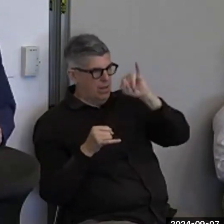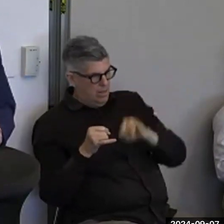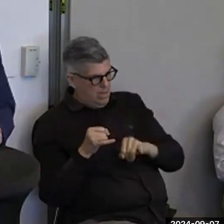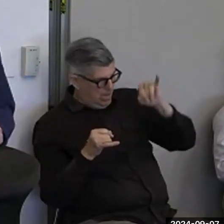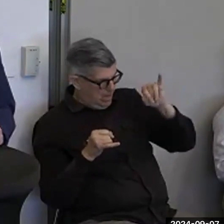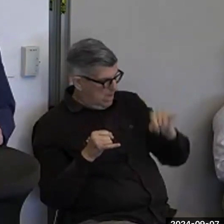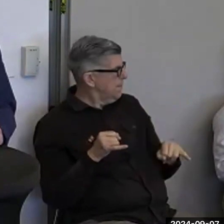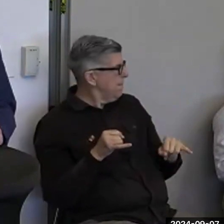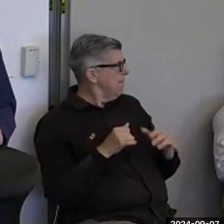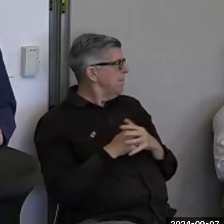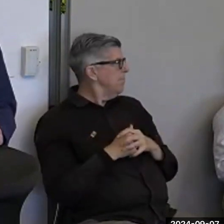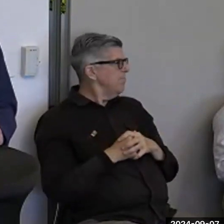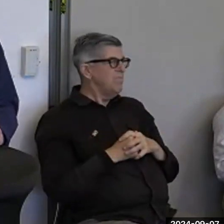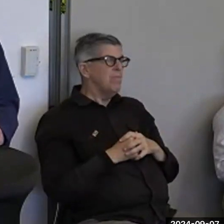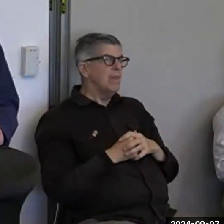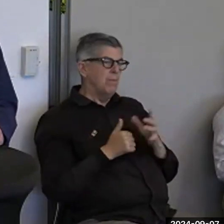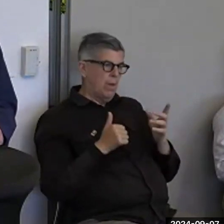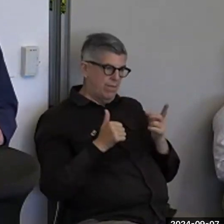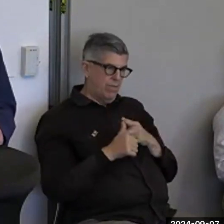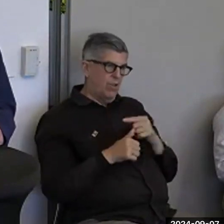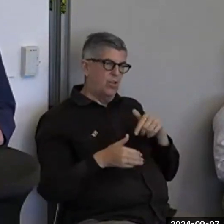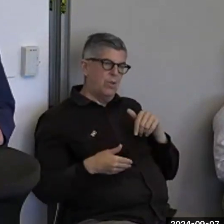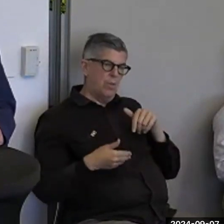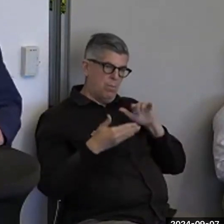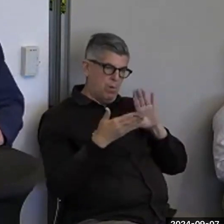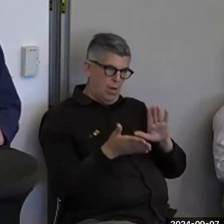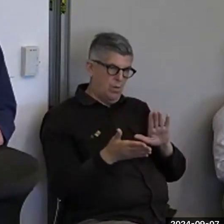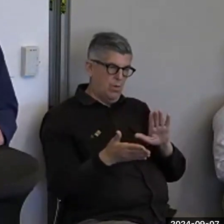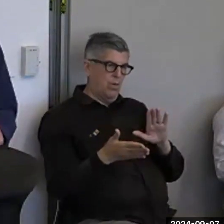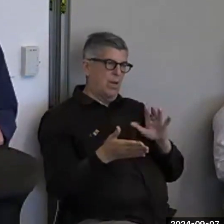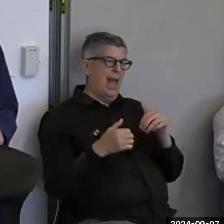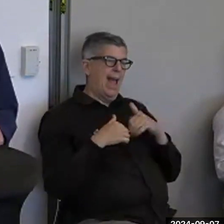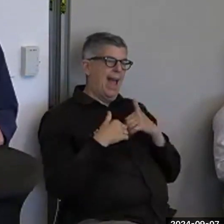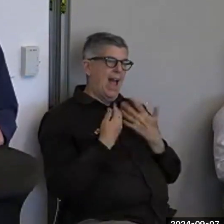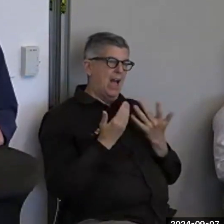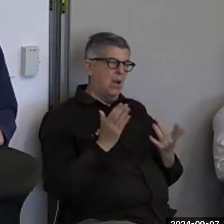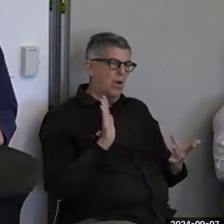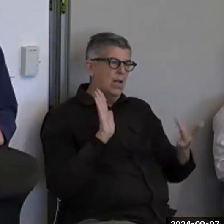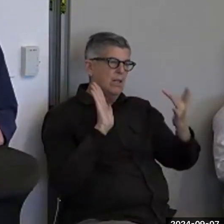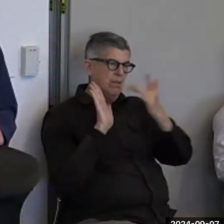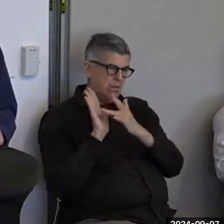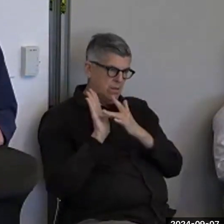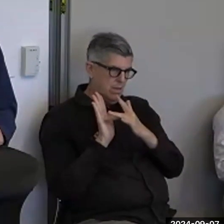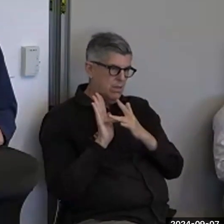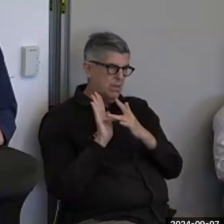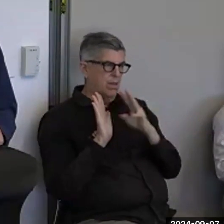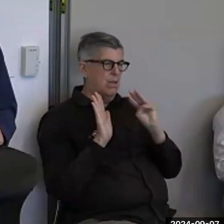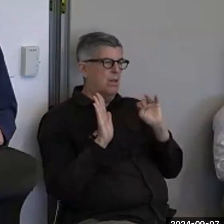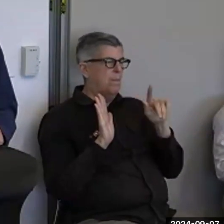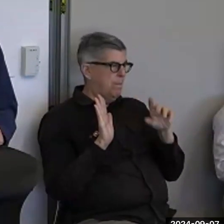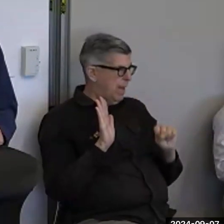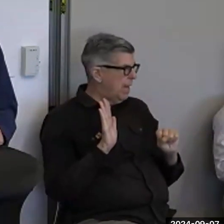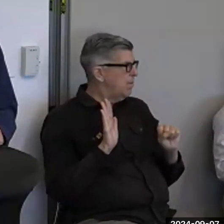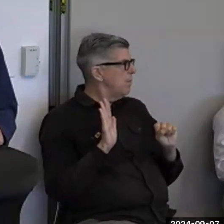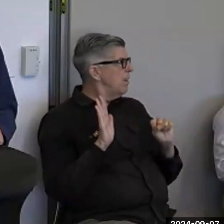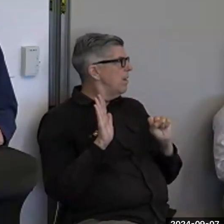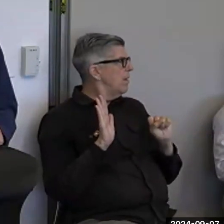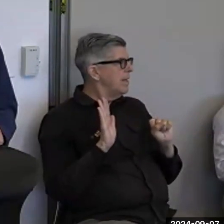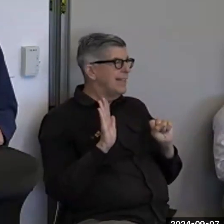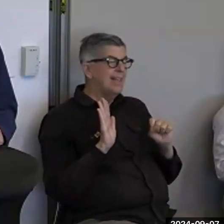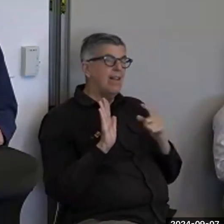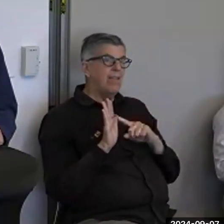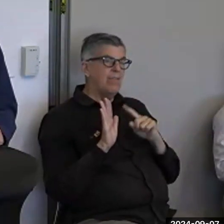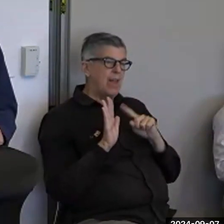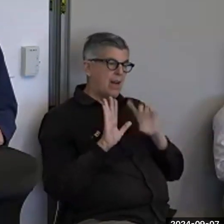first approach to looking at a map. Then I'm going to focus in on